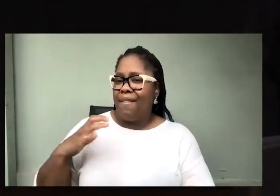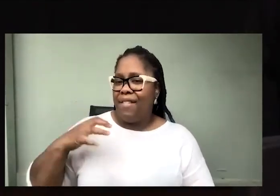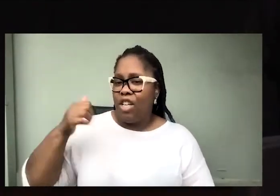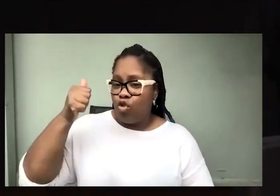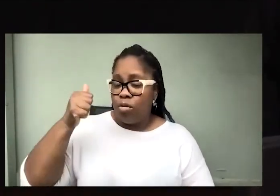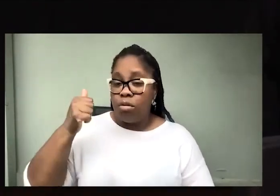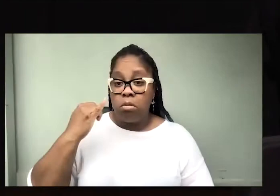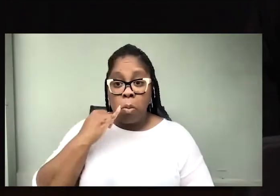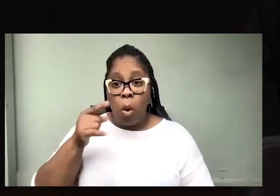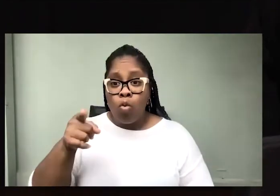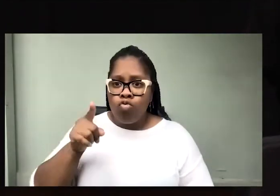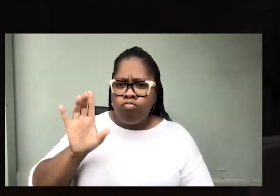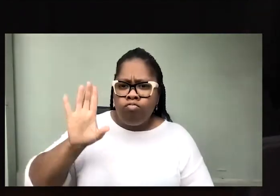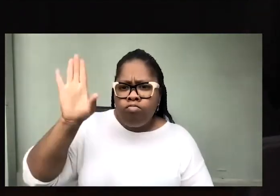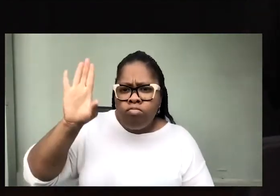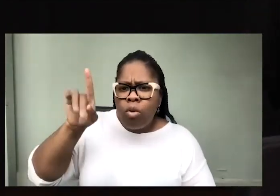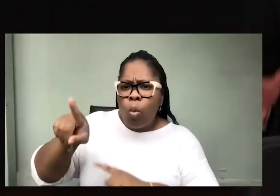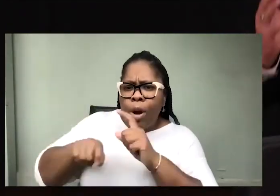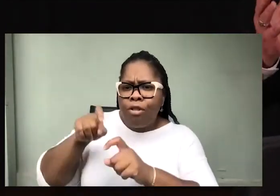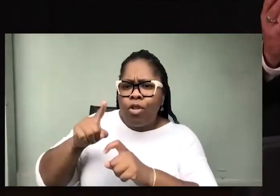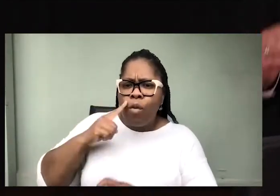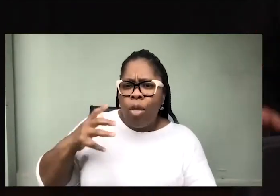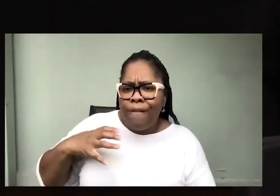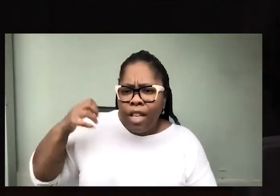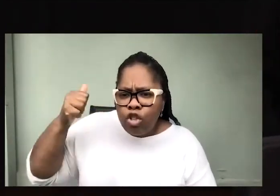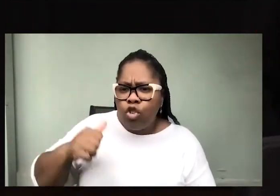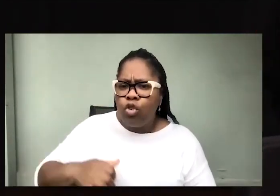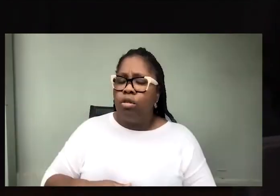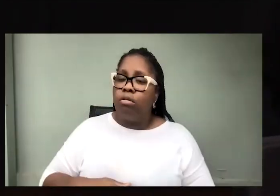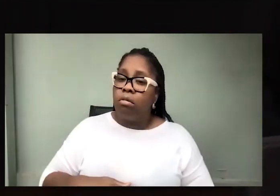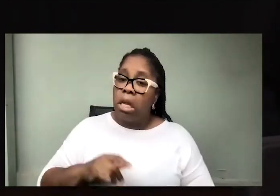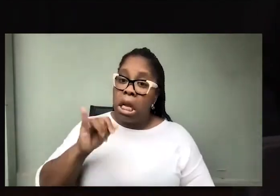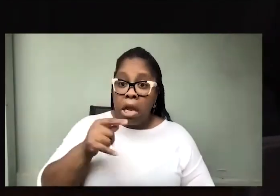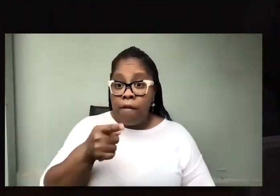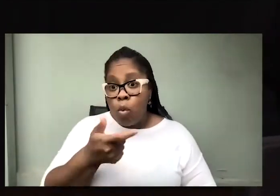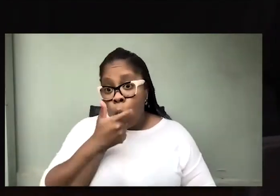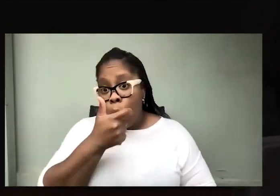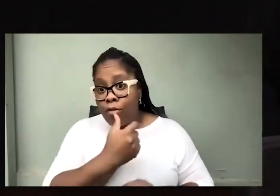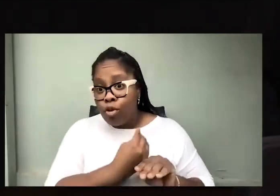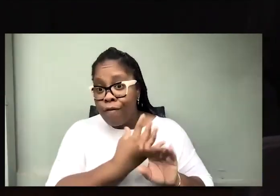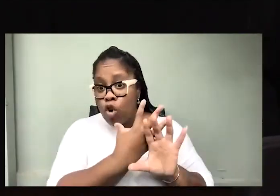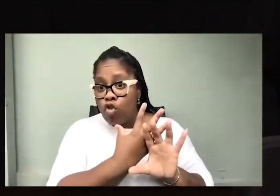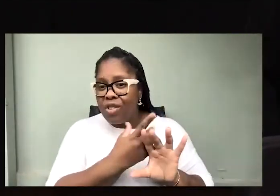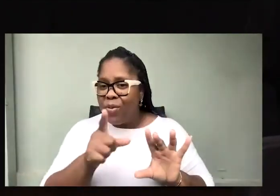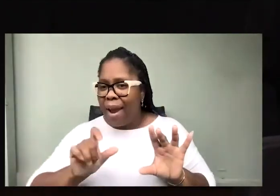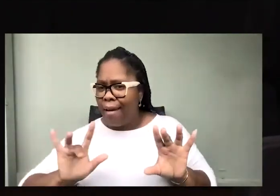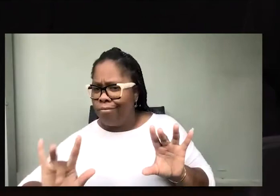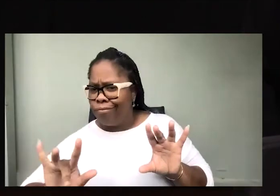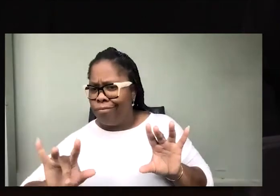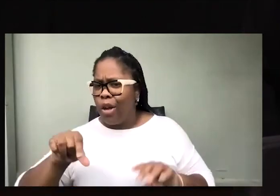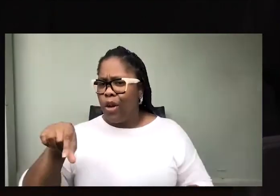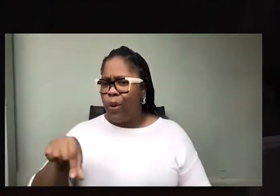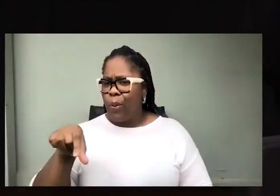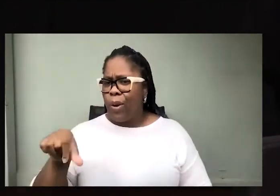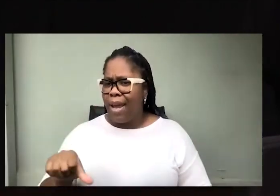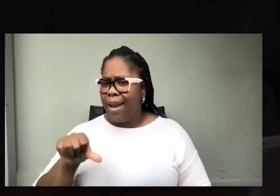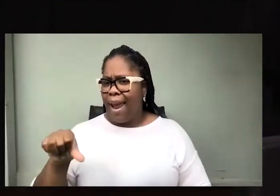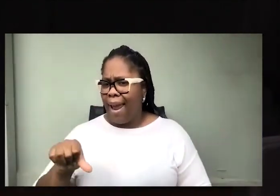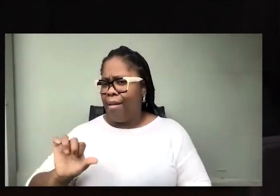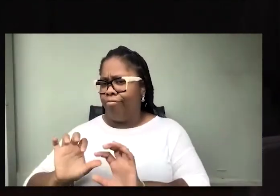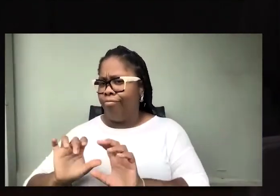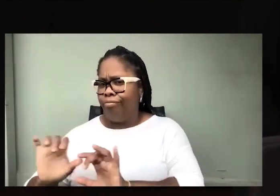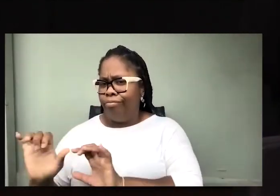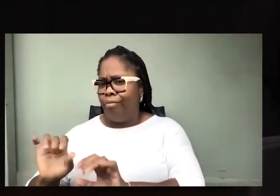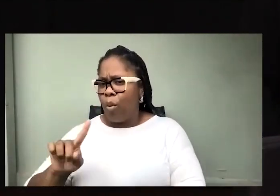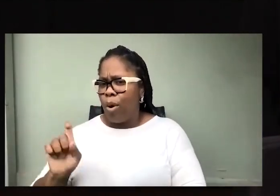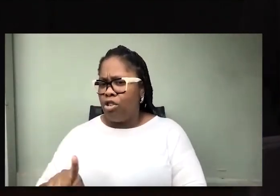have questions for the elected officials, if you're watching this virtually, you can go into the Q&A feature and type in your question.